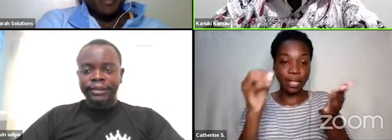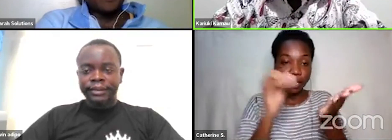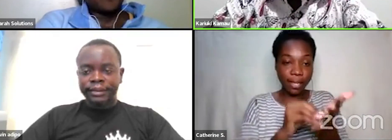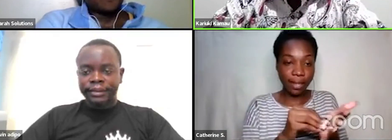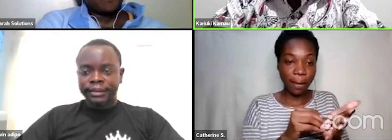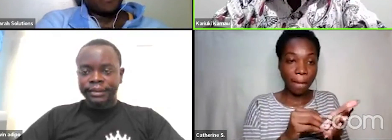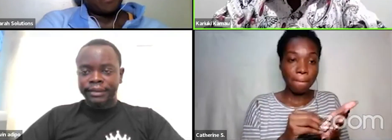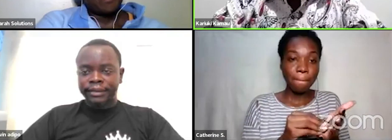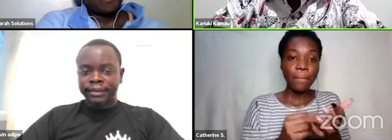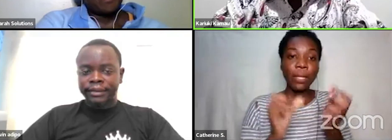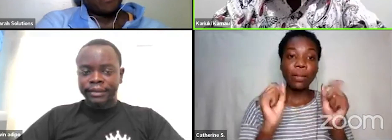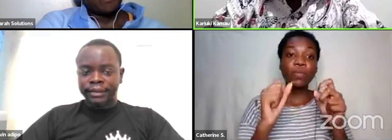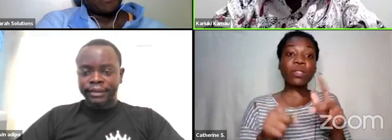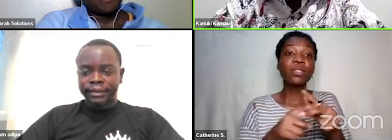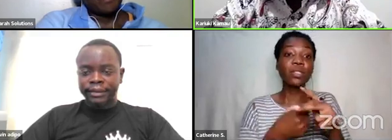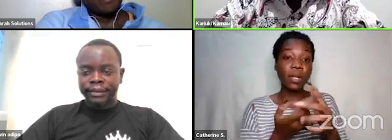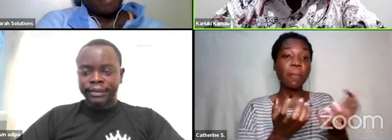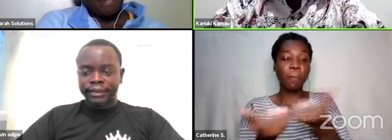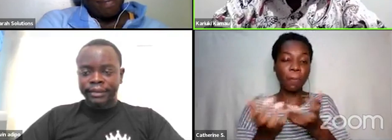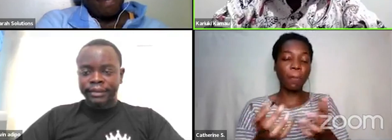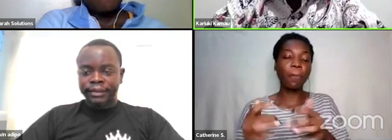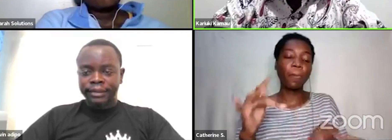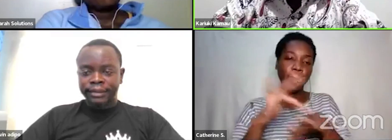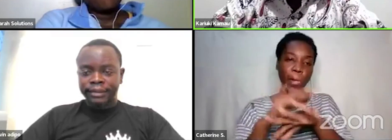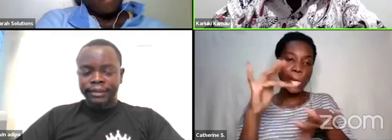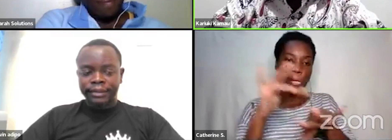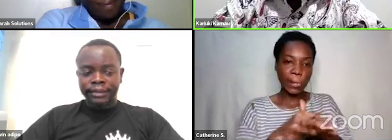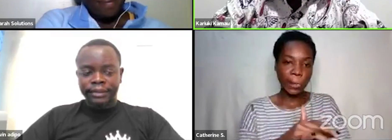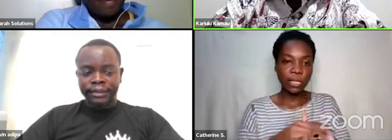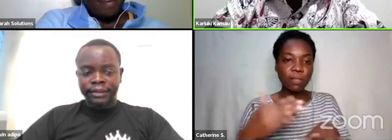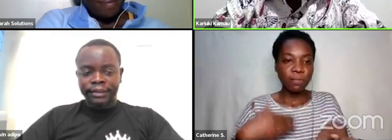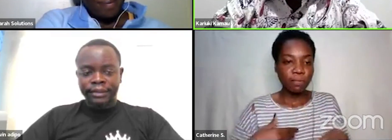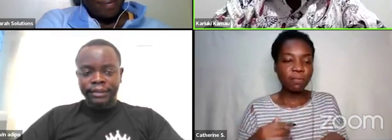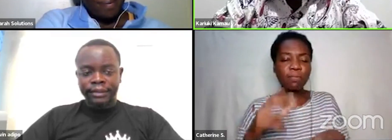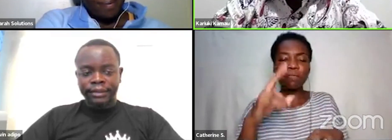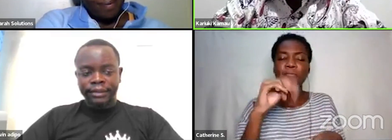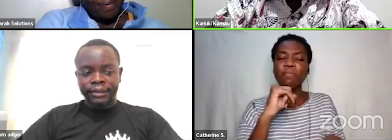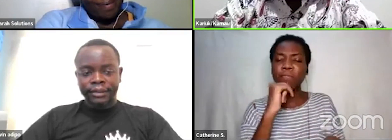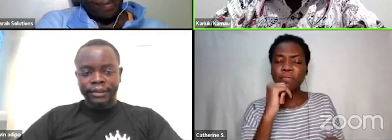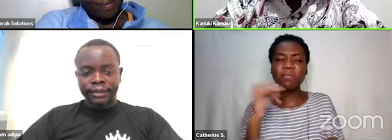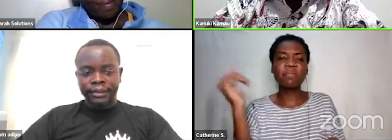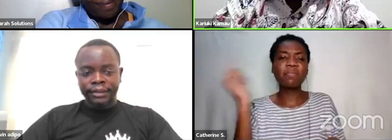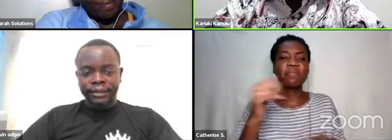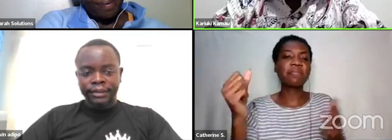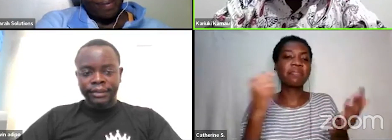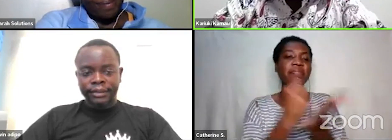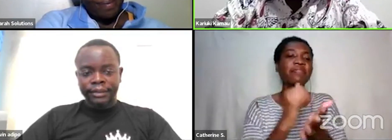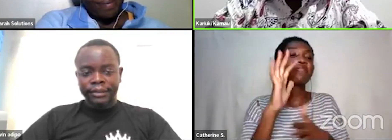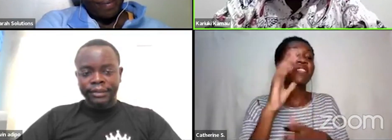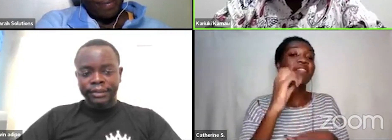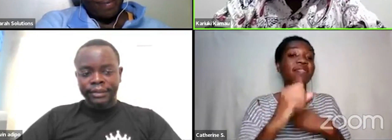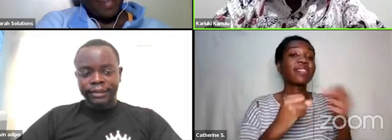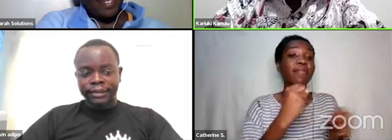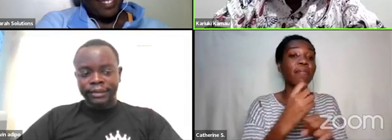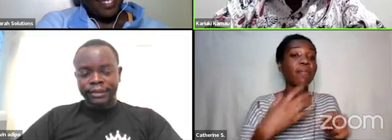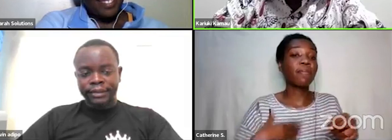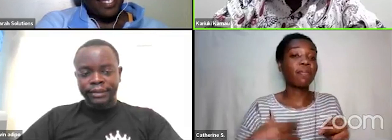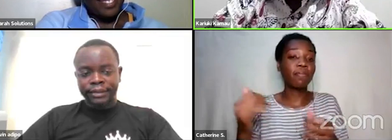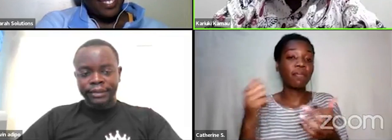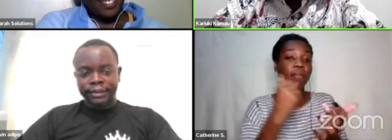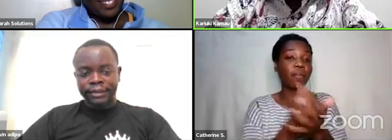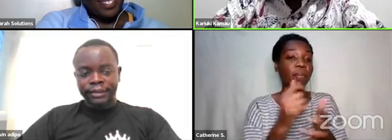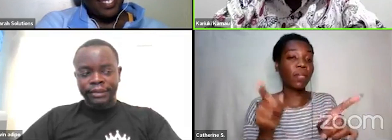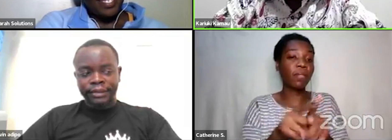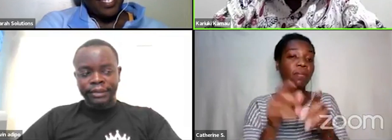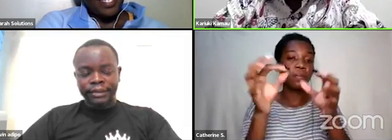will start entrepreneurship early. I will not stick to employment. The 5 years I got employed as an